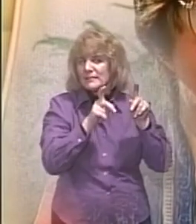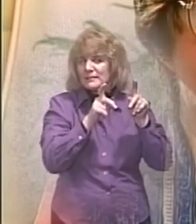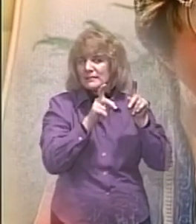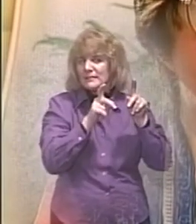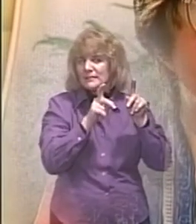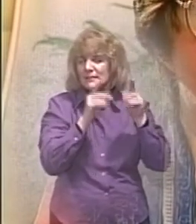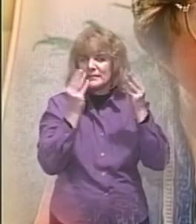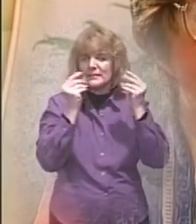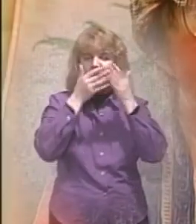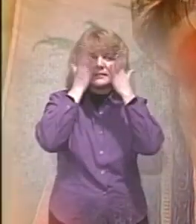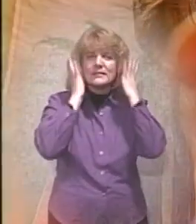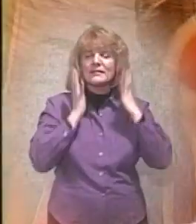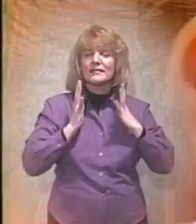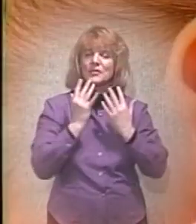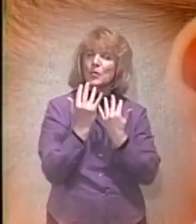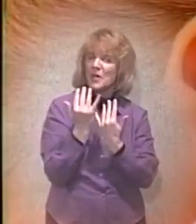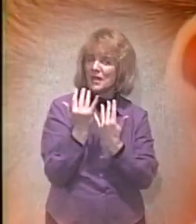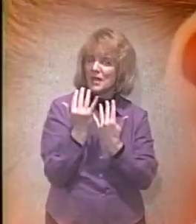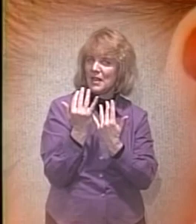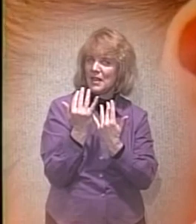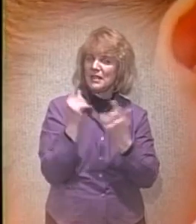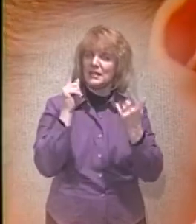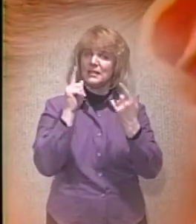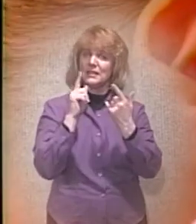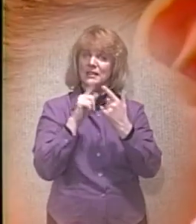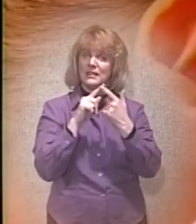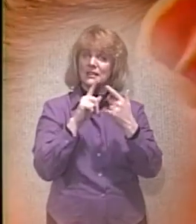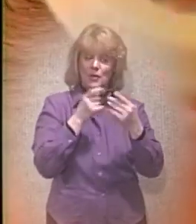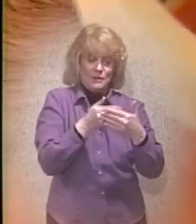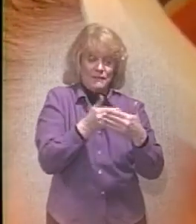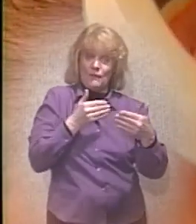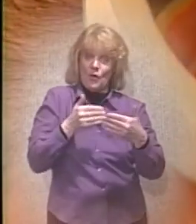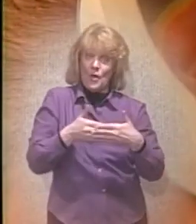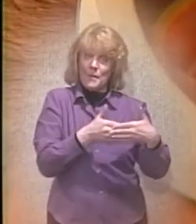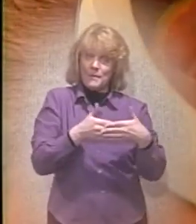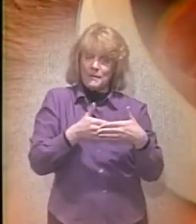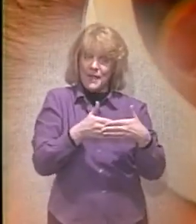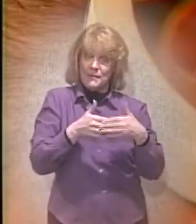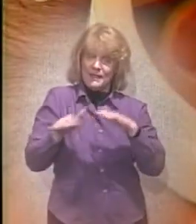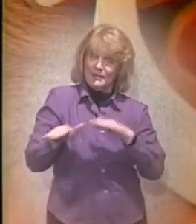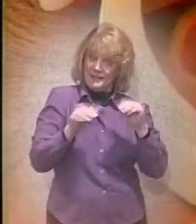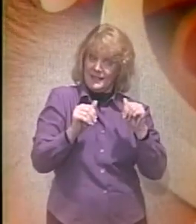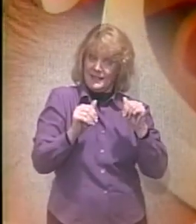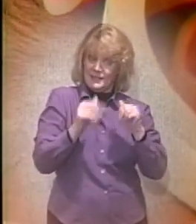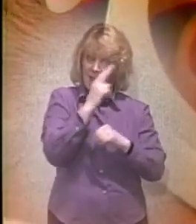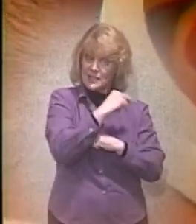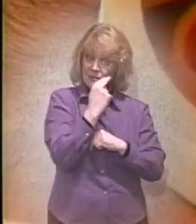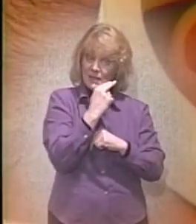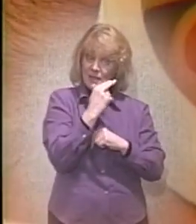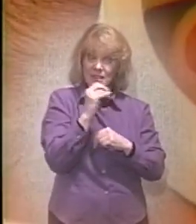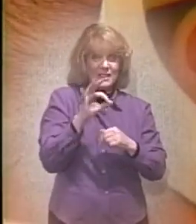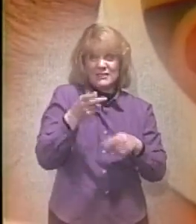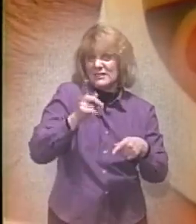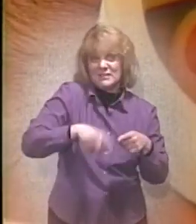going into the baby's ears. And what happens in that situation is then we then have to retest the baby.